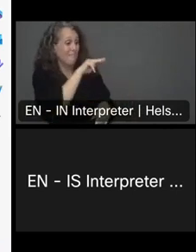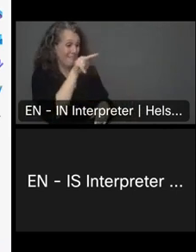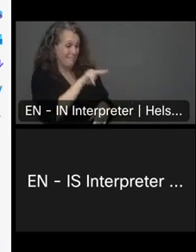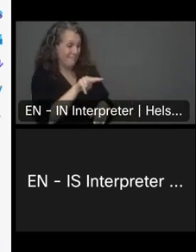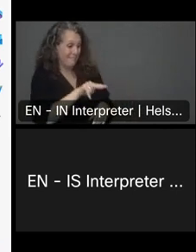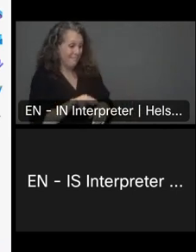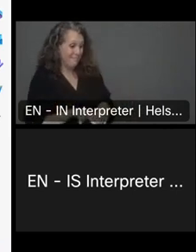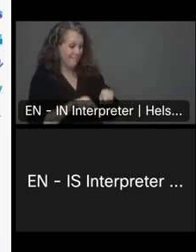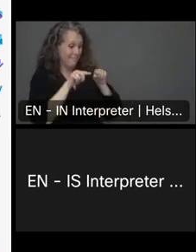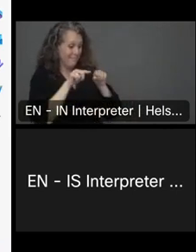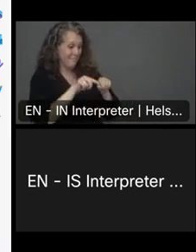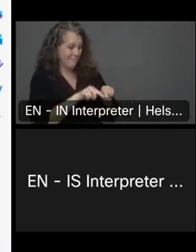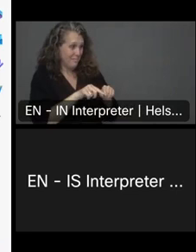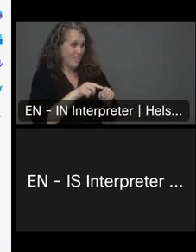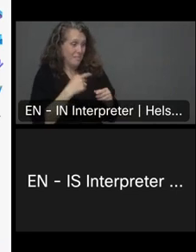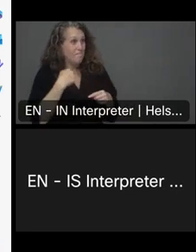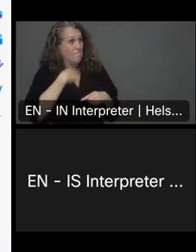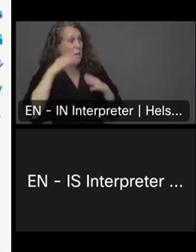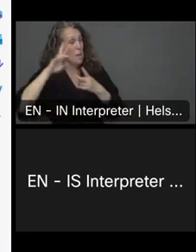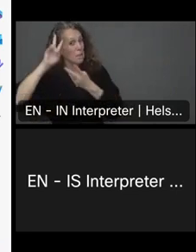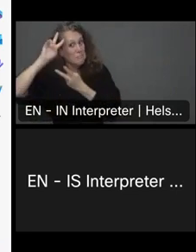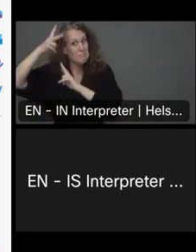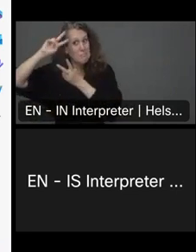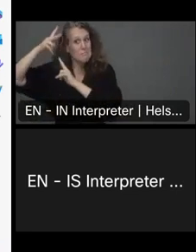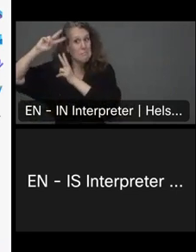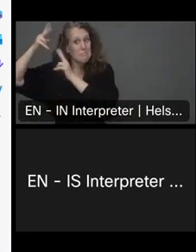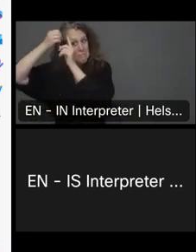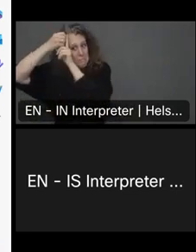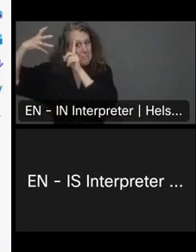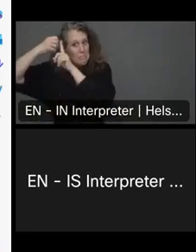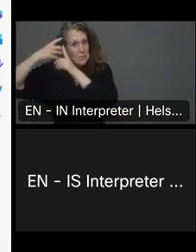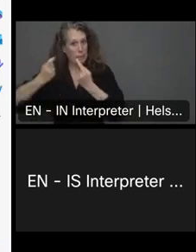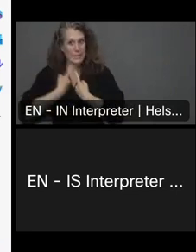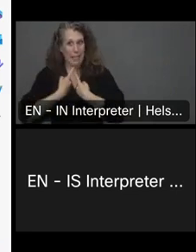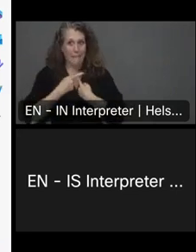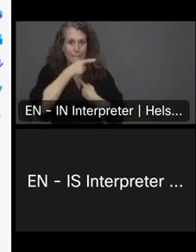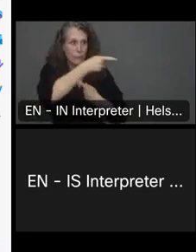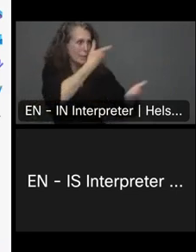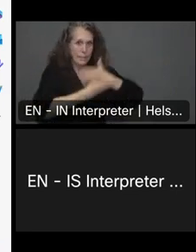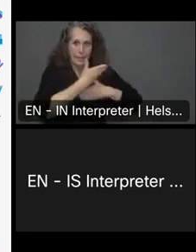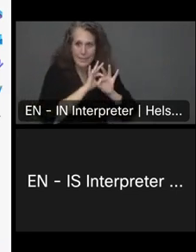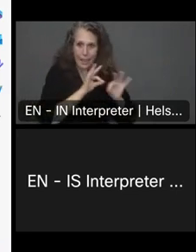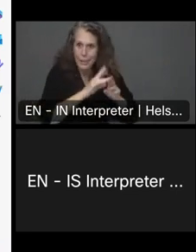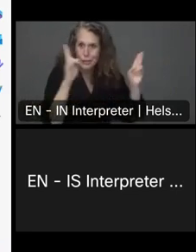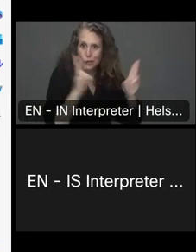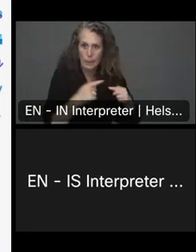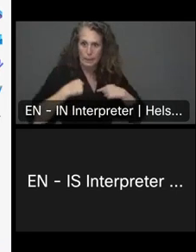of grammatical. So my question is the principle of